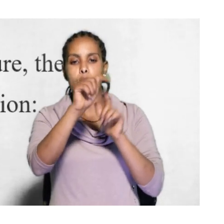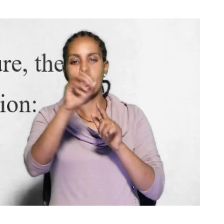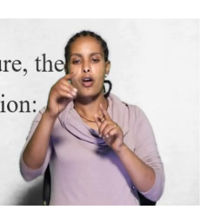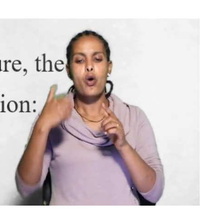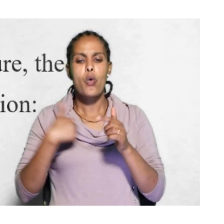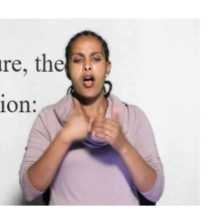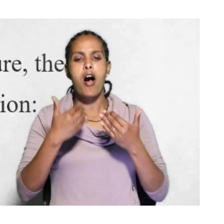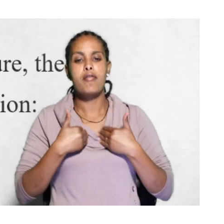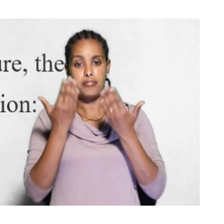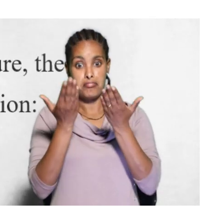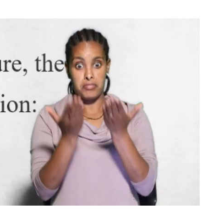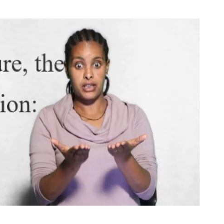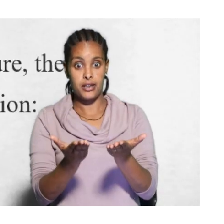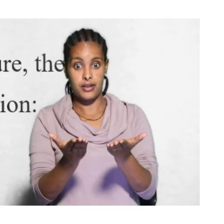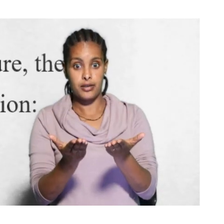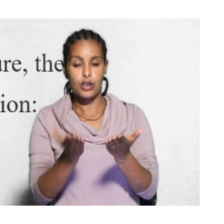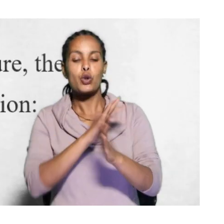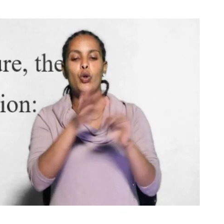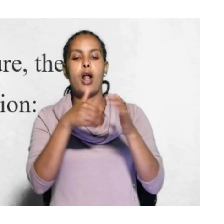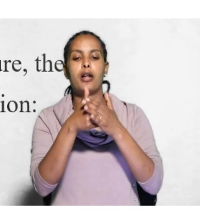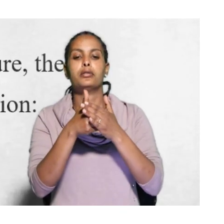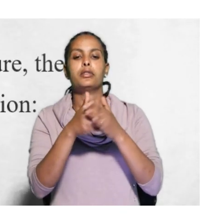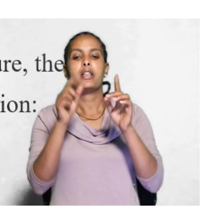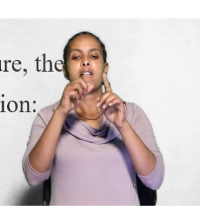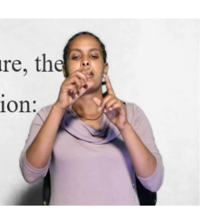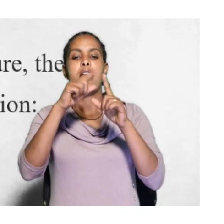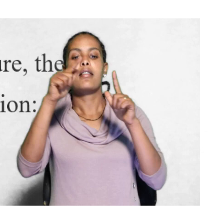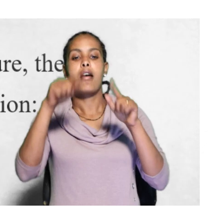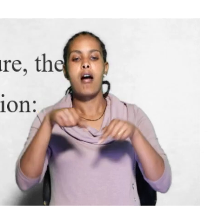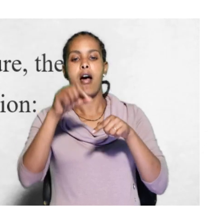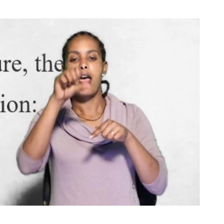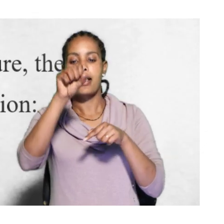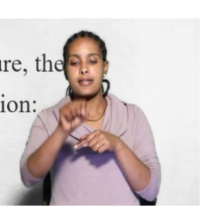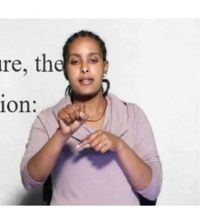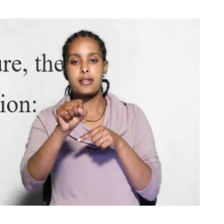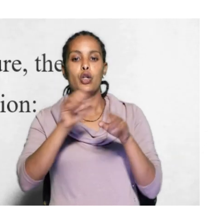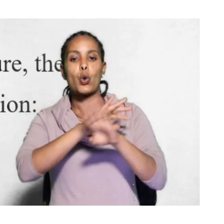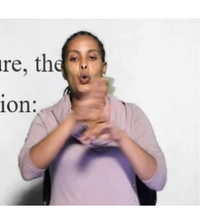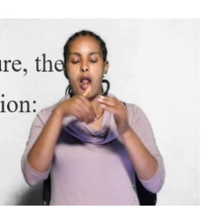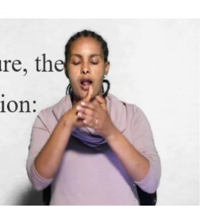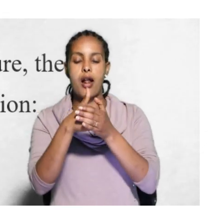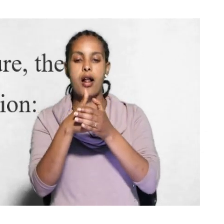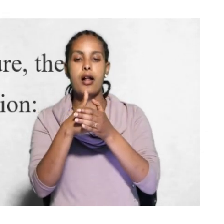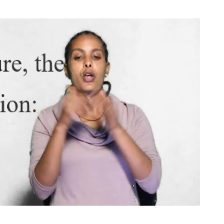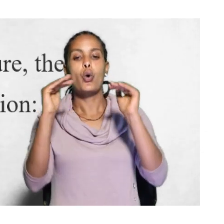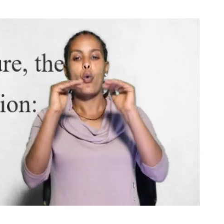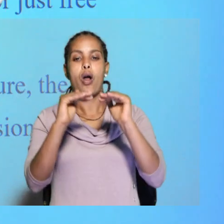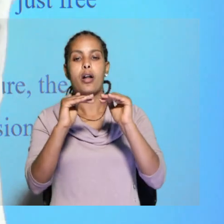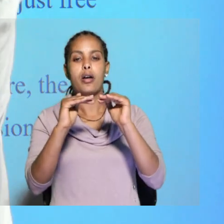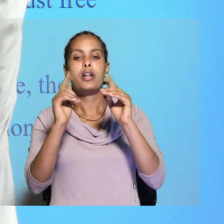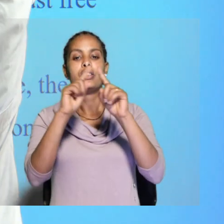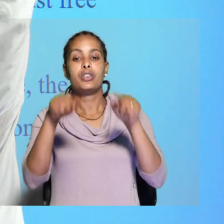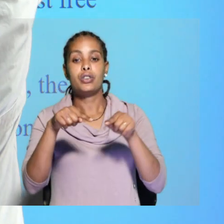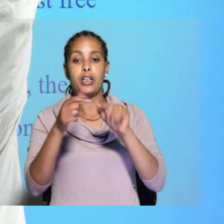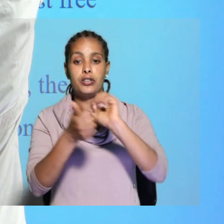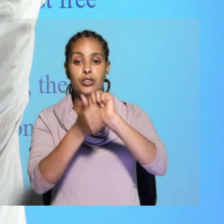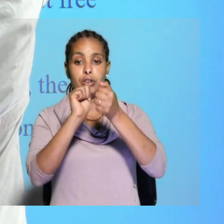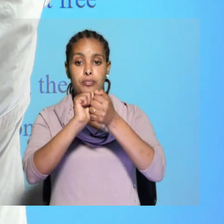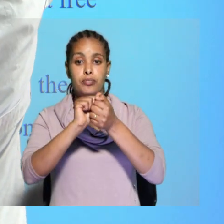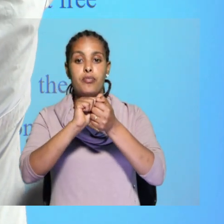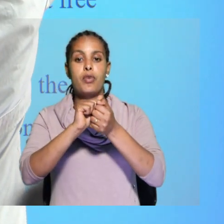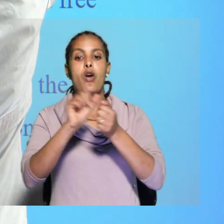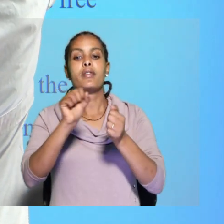have this total entropy change, delta S total equal change in entropy